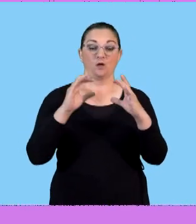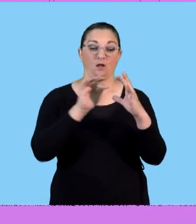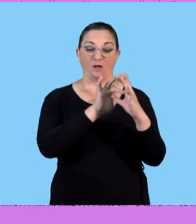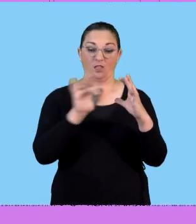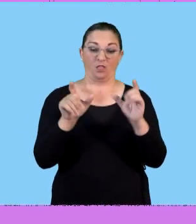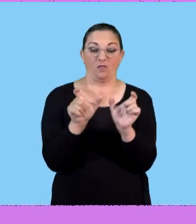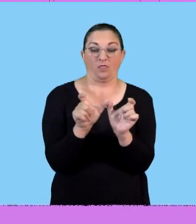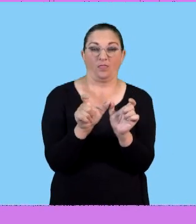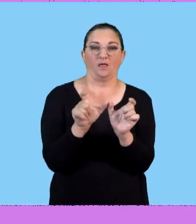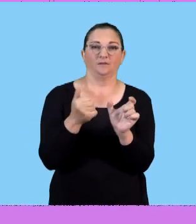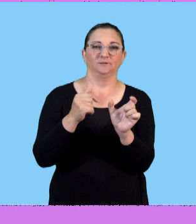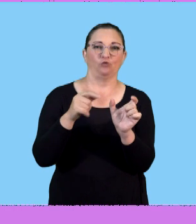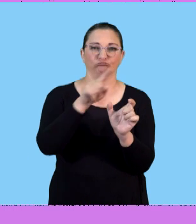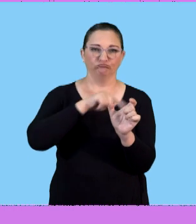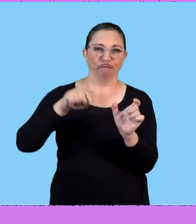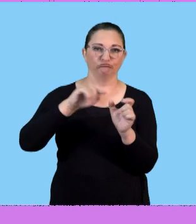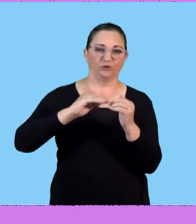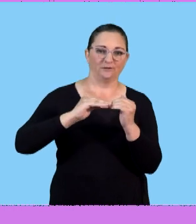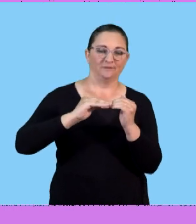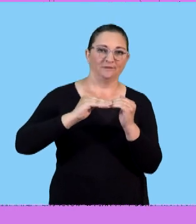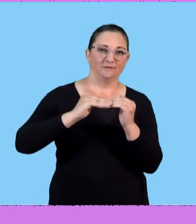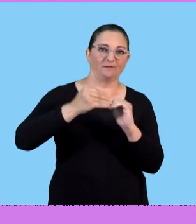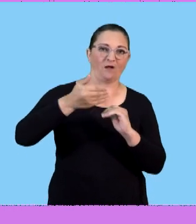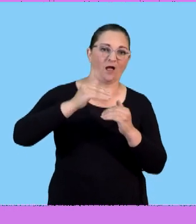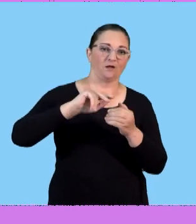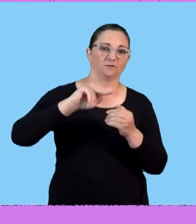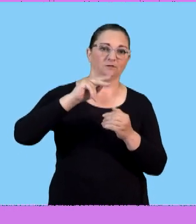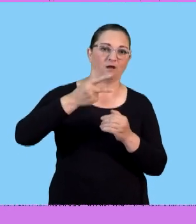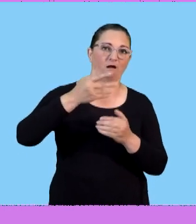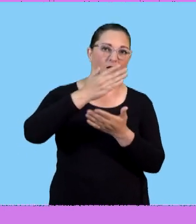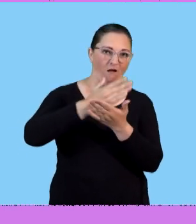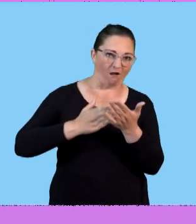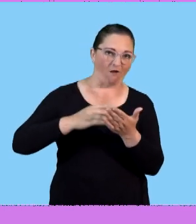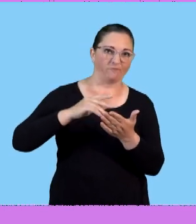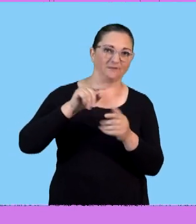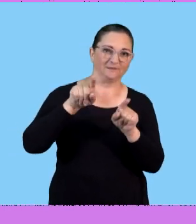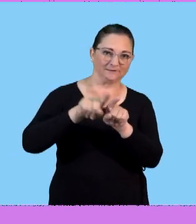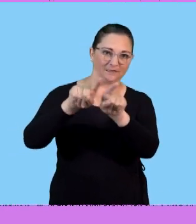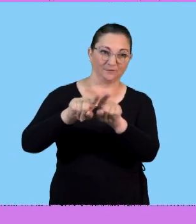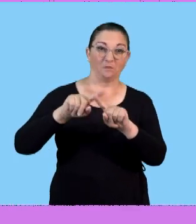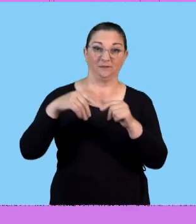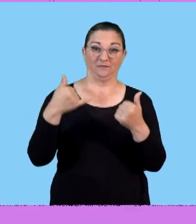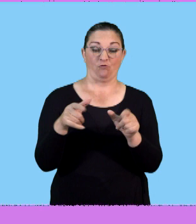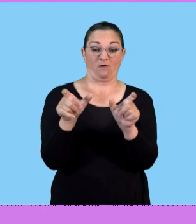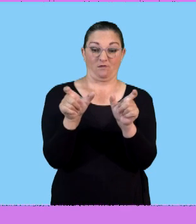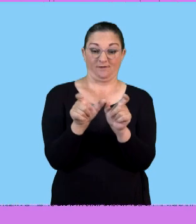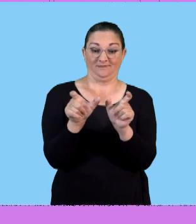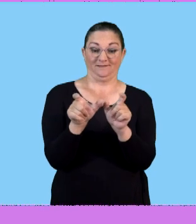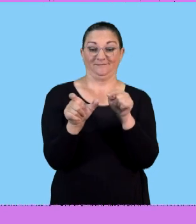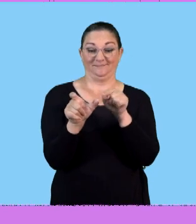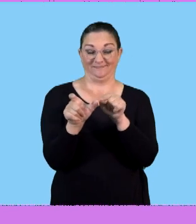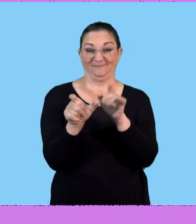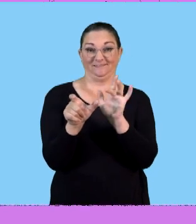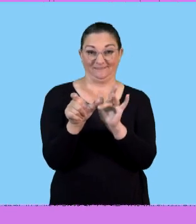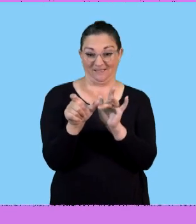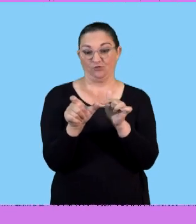equal parts. Together with this is what we call the radius. So what is our radius? It's the distance from the center